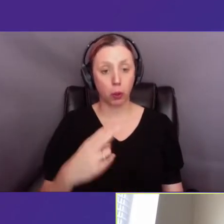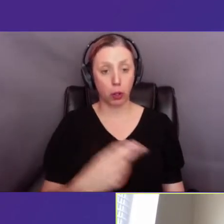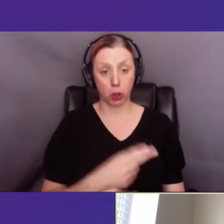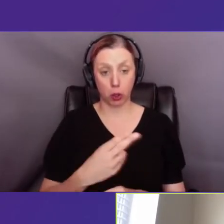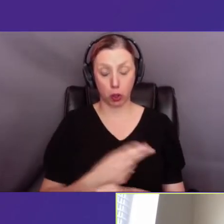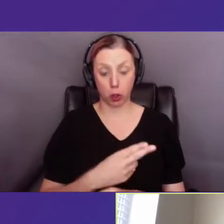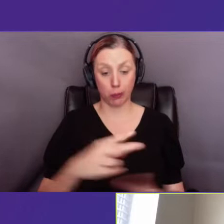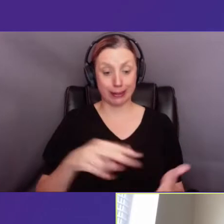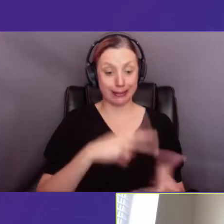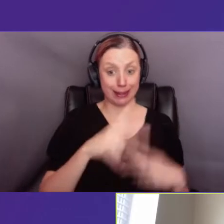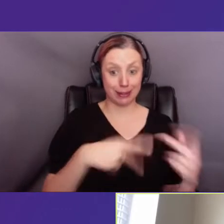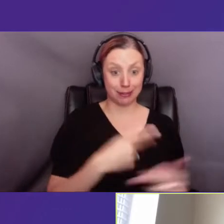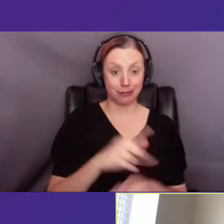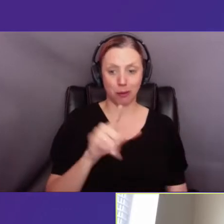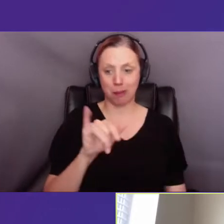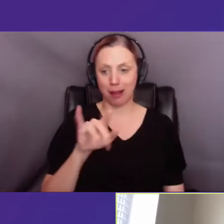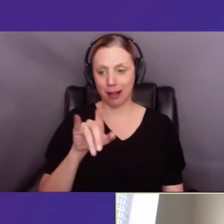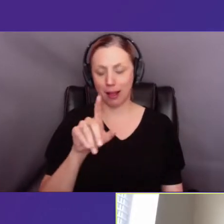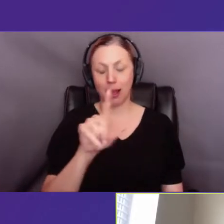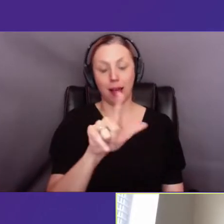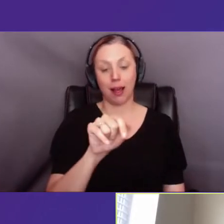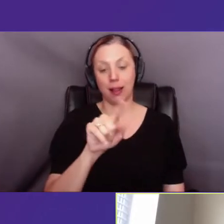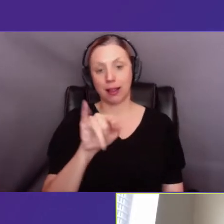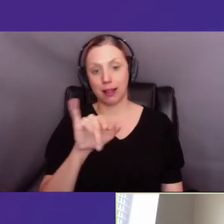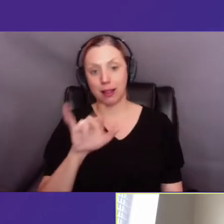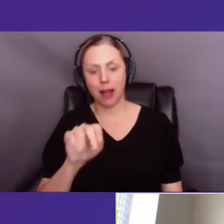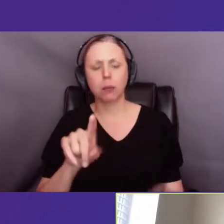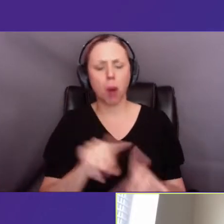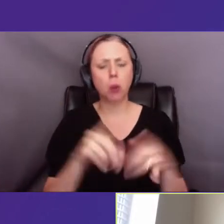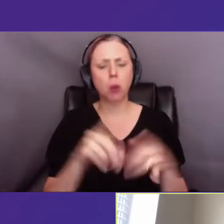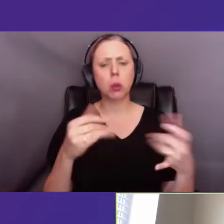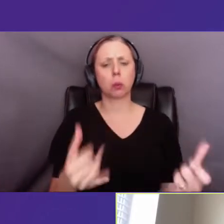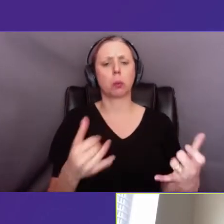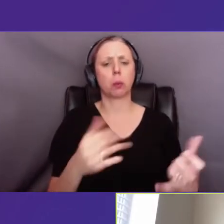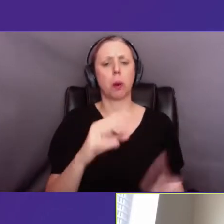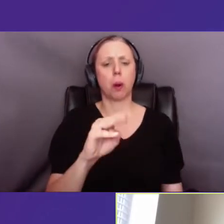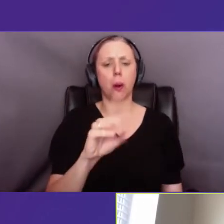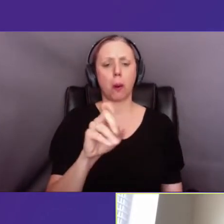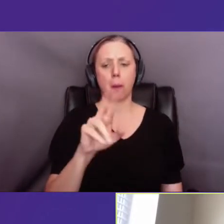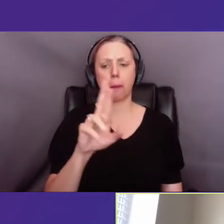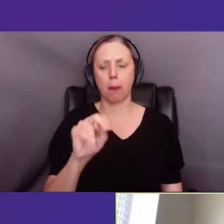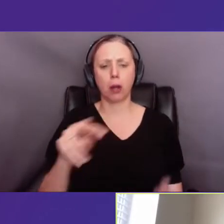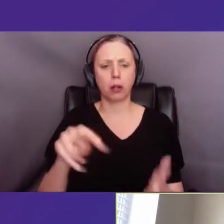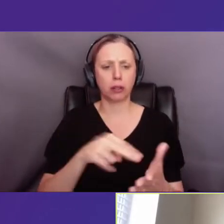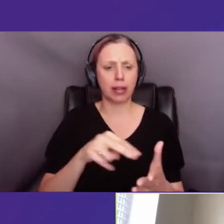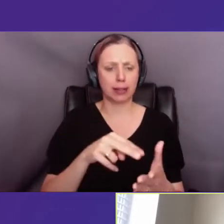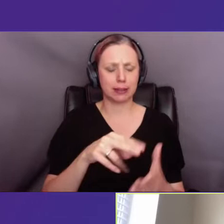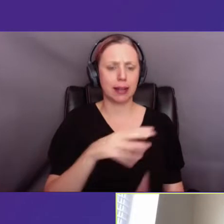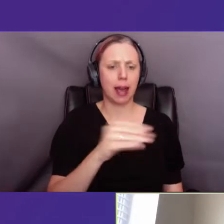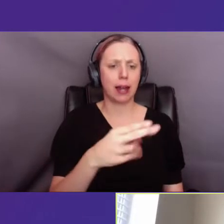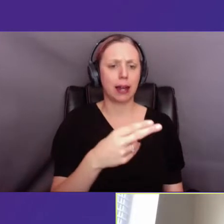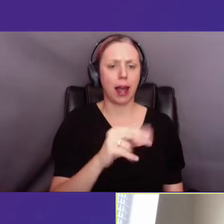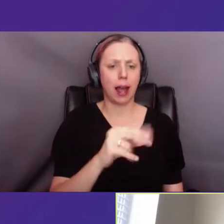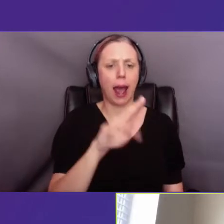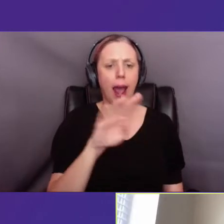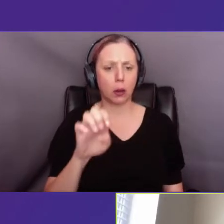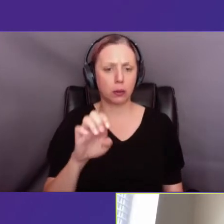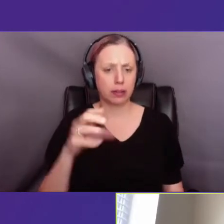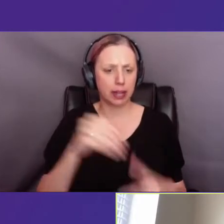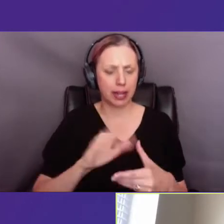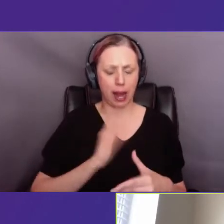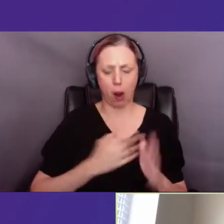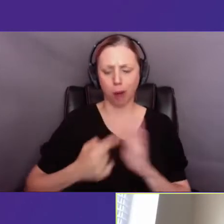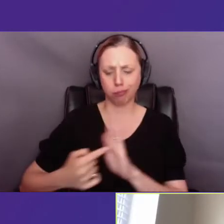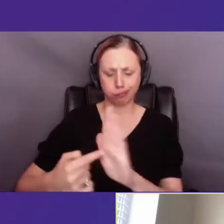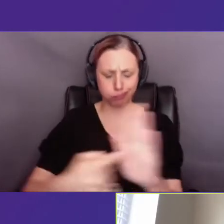forms as well as modern dance, house in our presentations and the